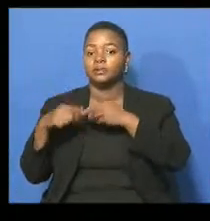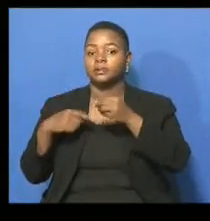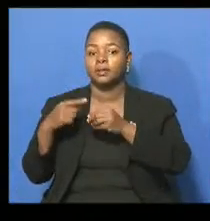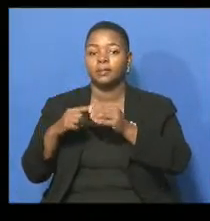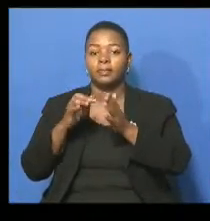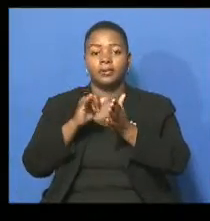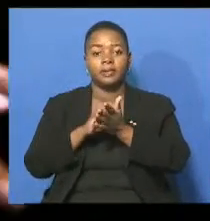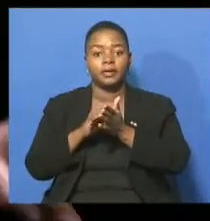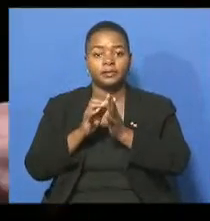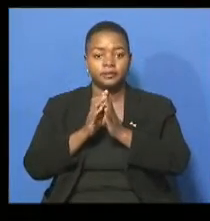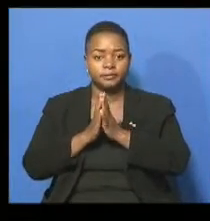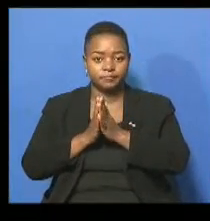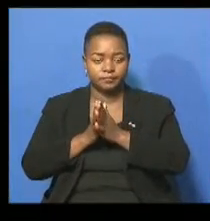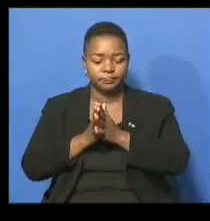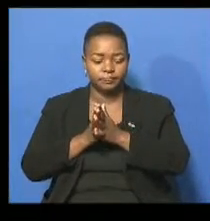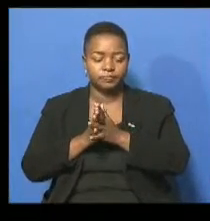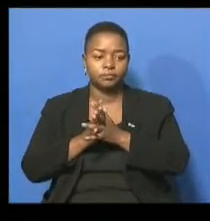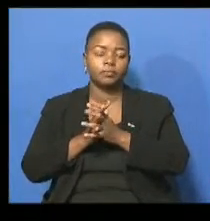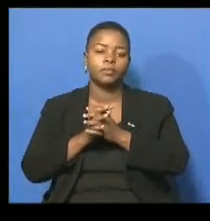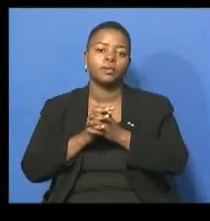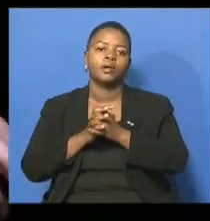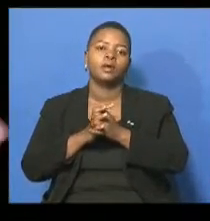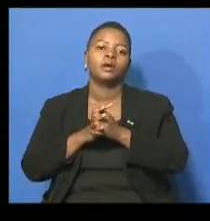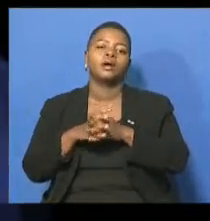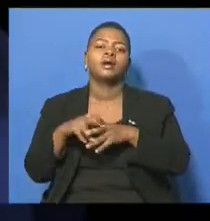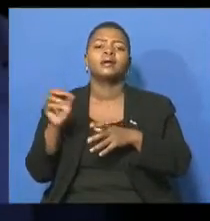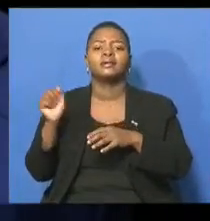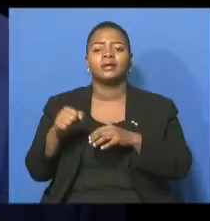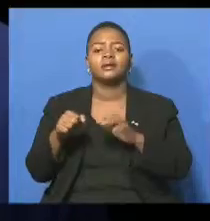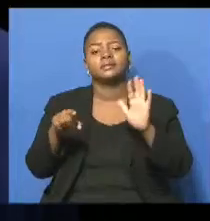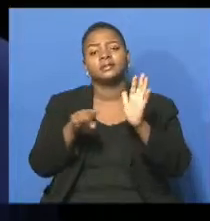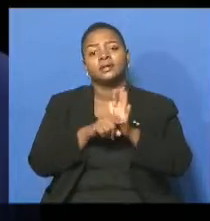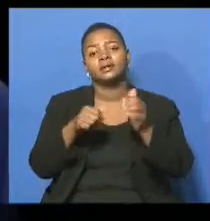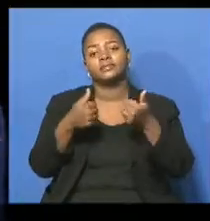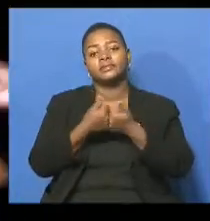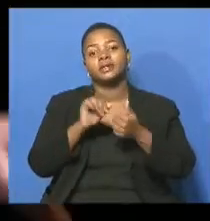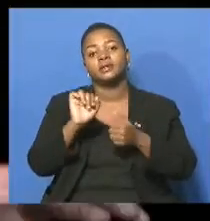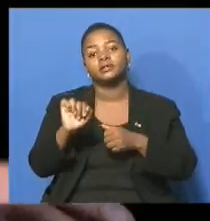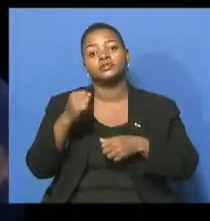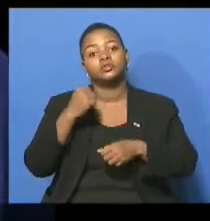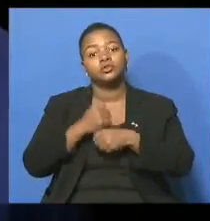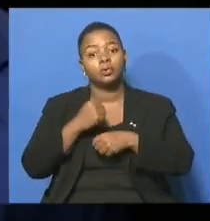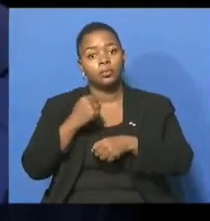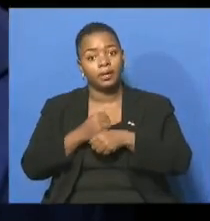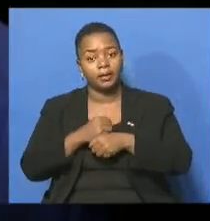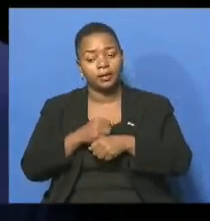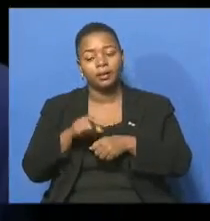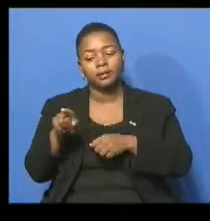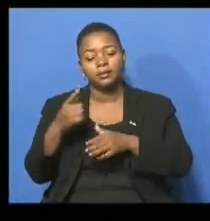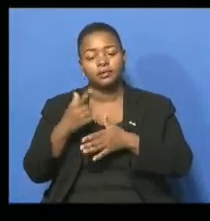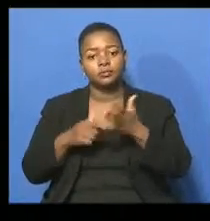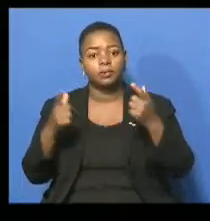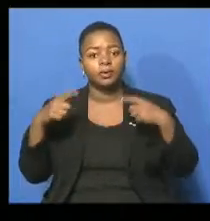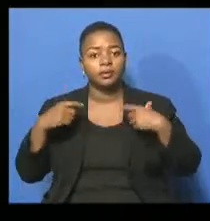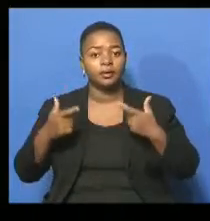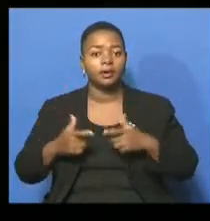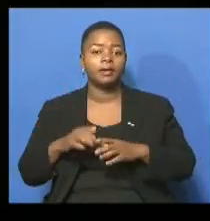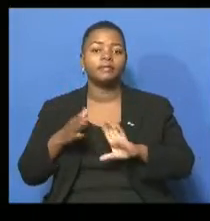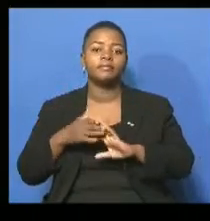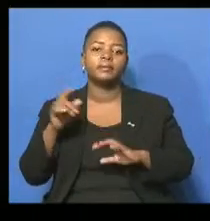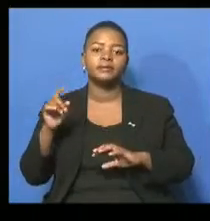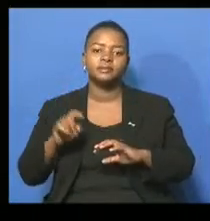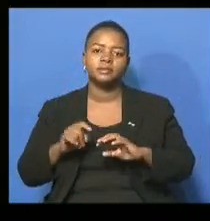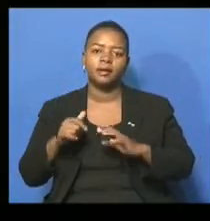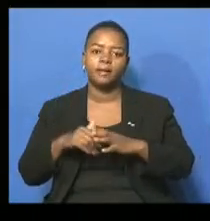looking at some of these factors, even though it affects their work. This is stuff that government in general